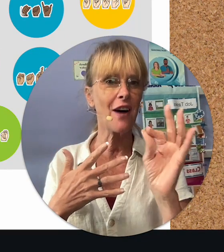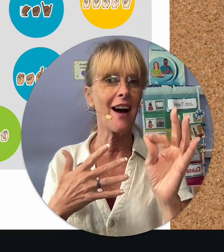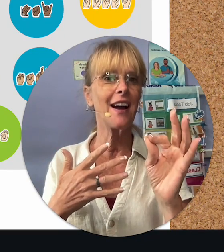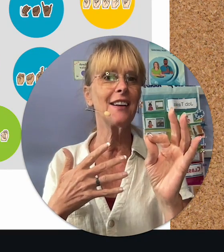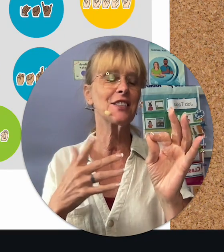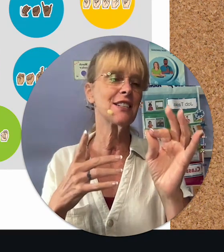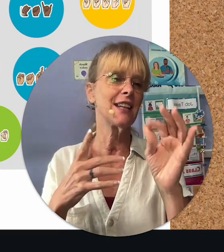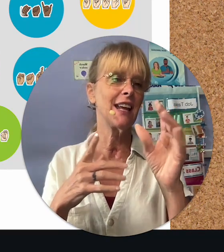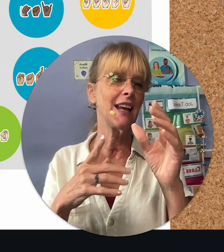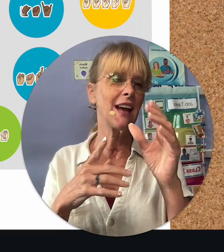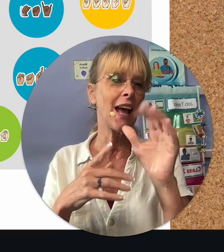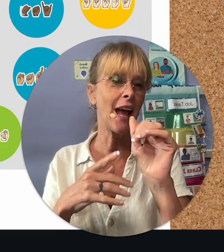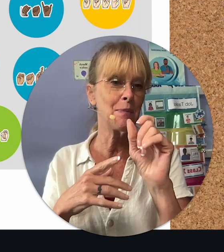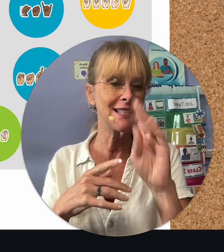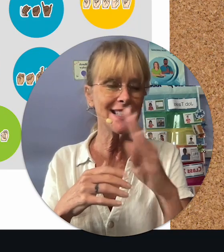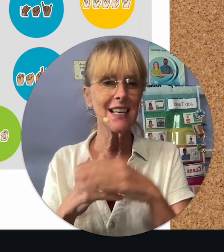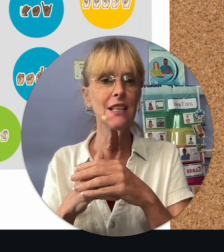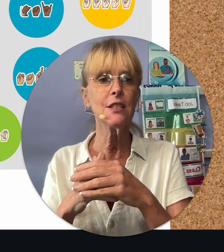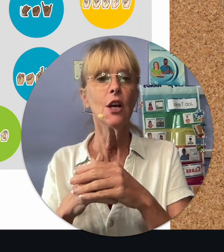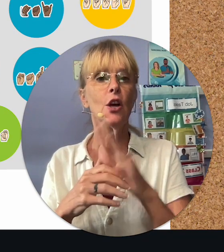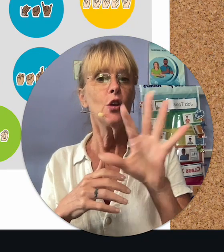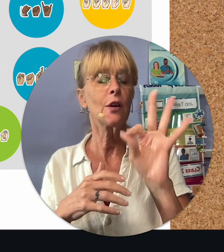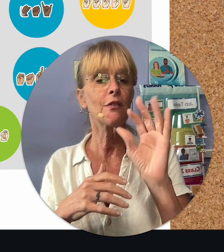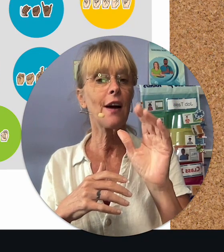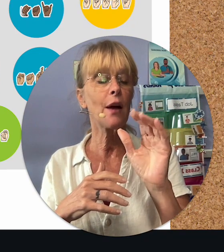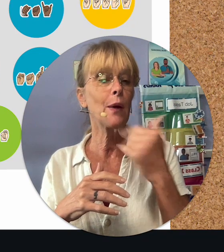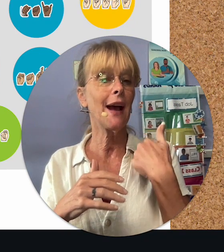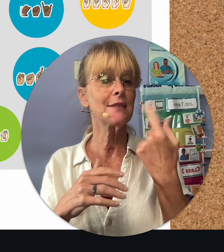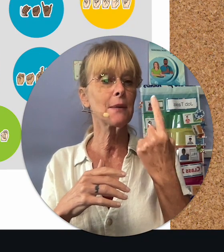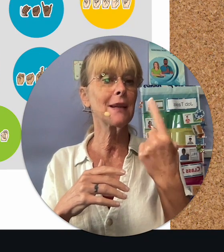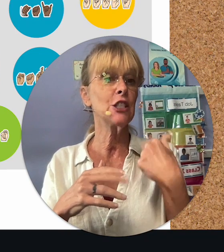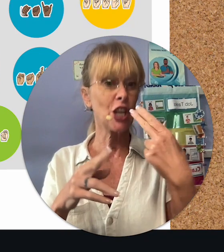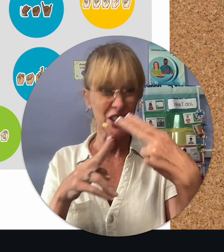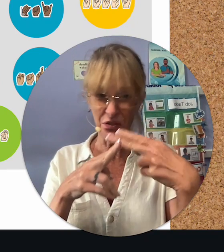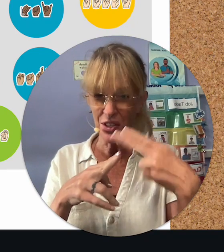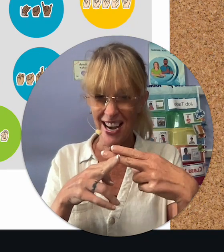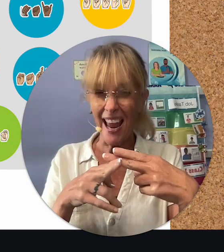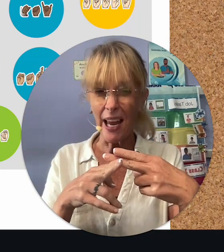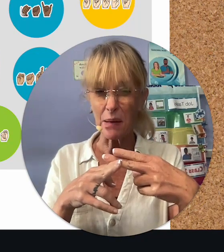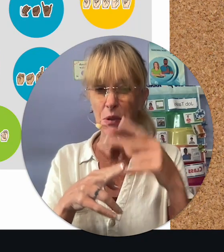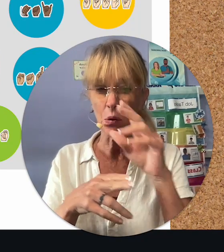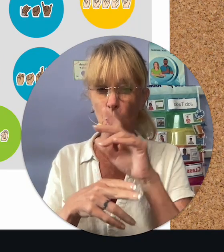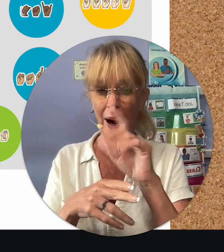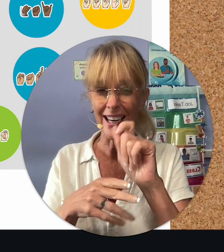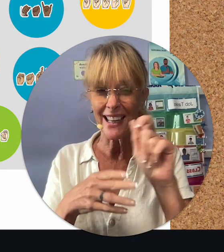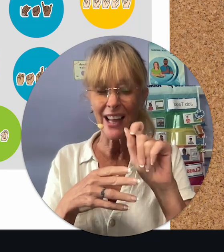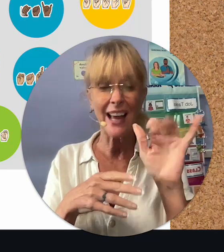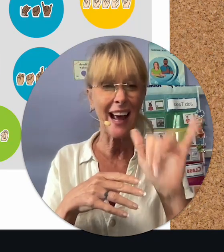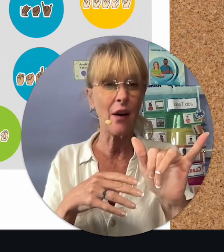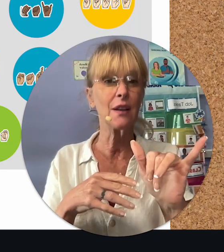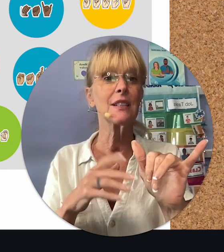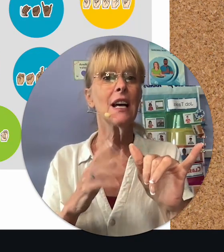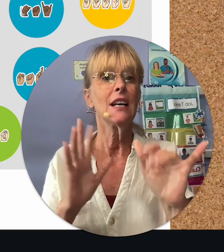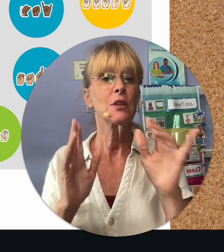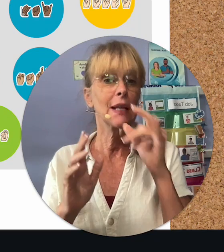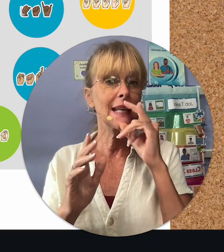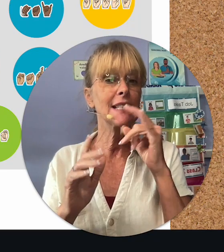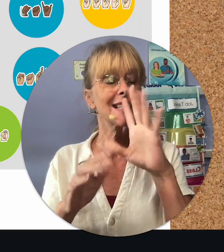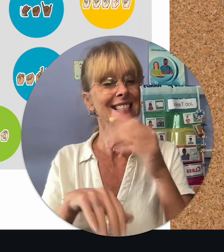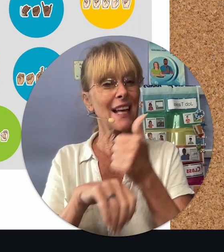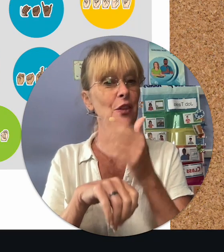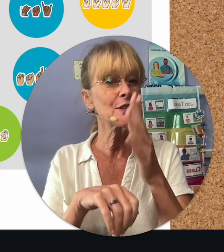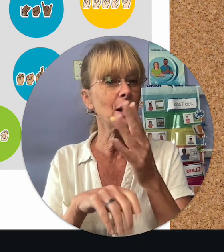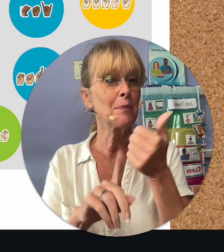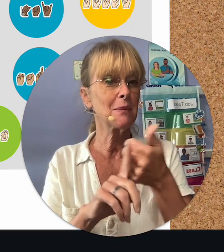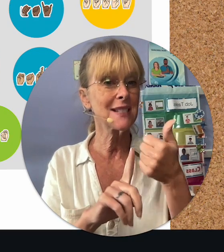can find just the ABCs. You can find, we have something just for names, writing that out. So the kids